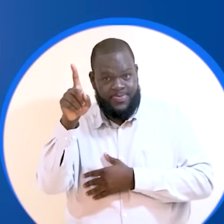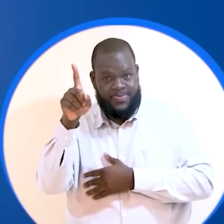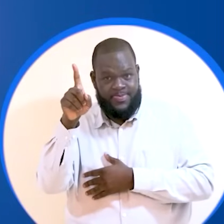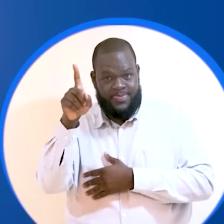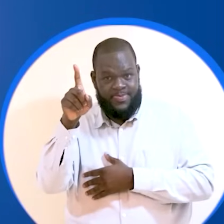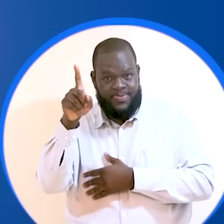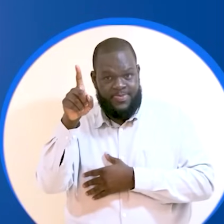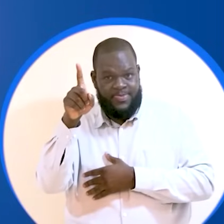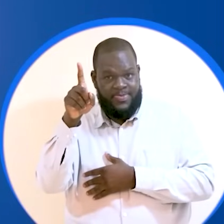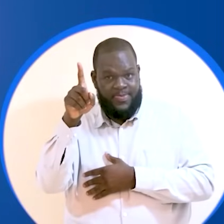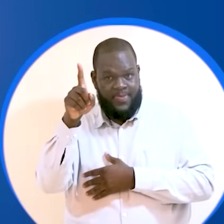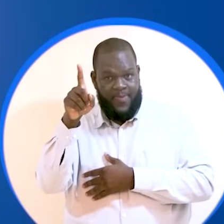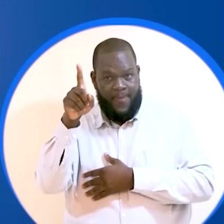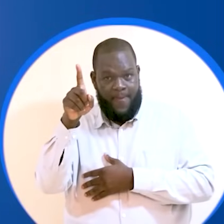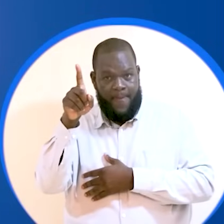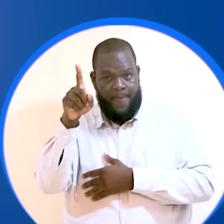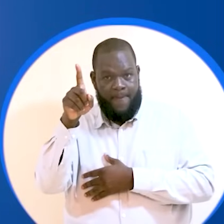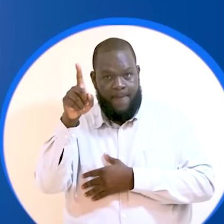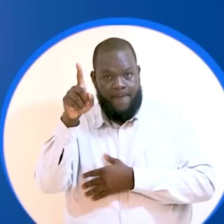225-02779,